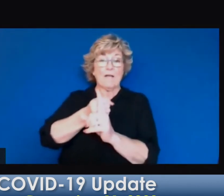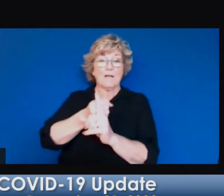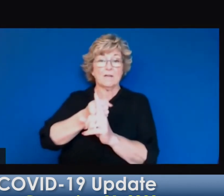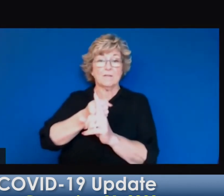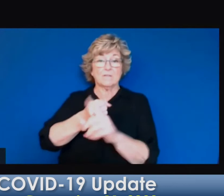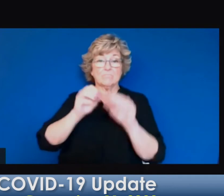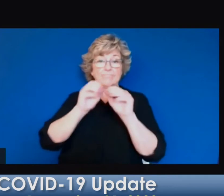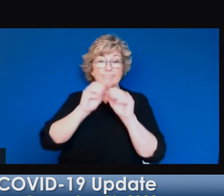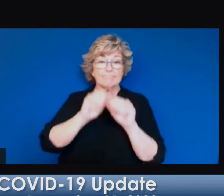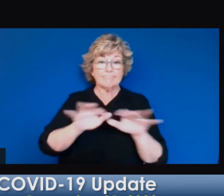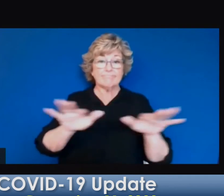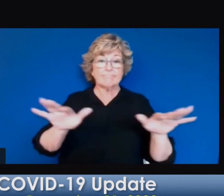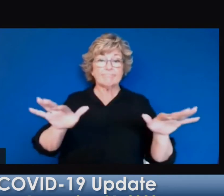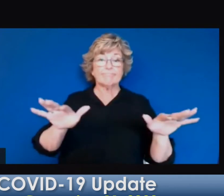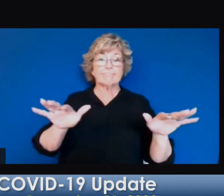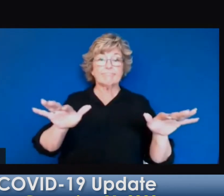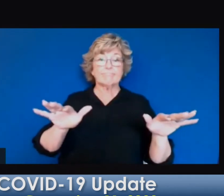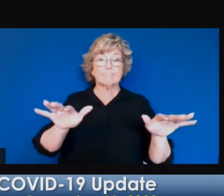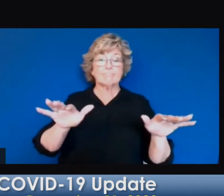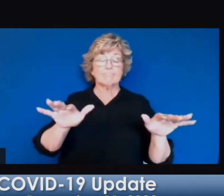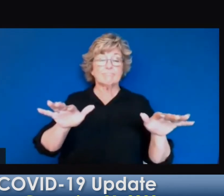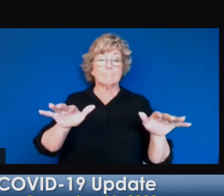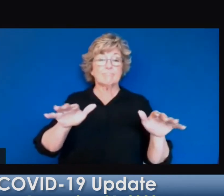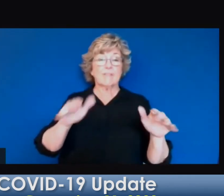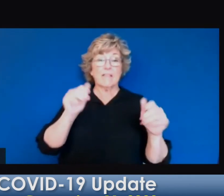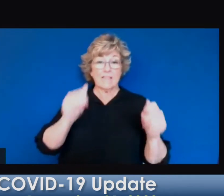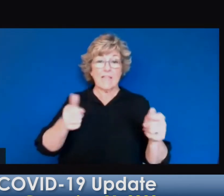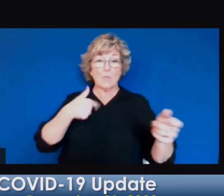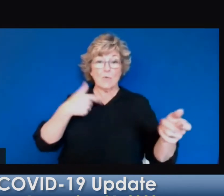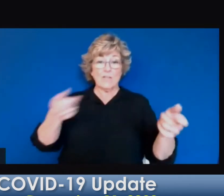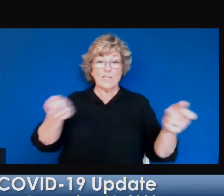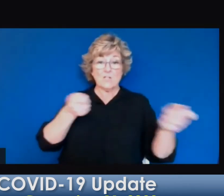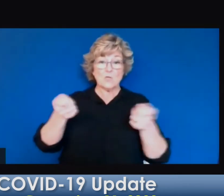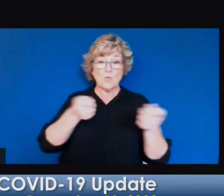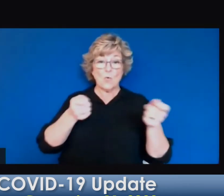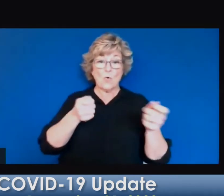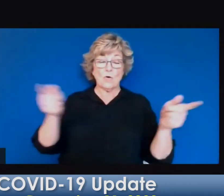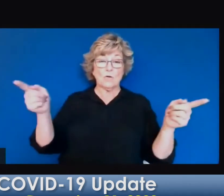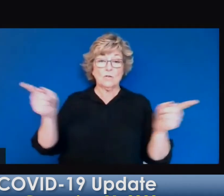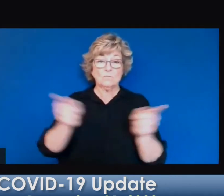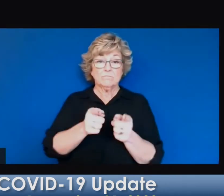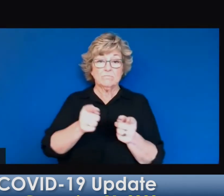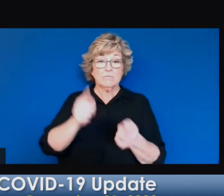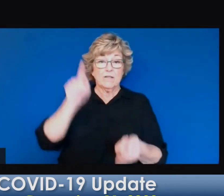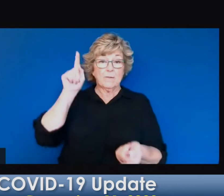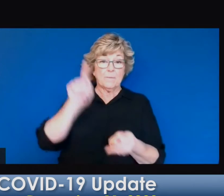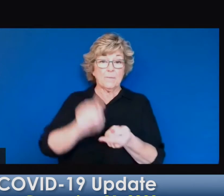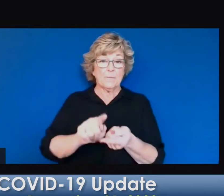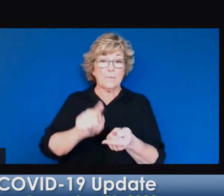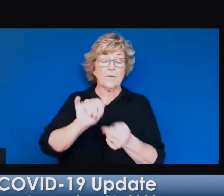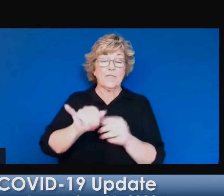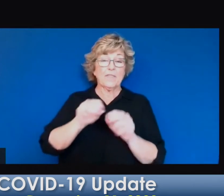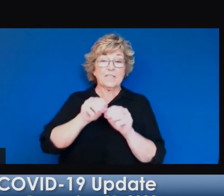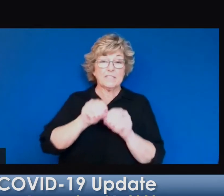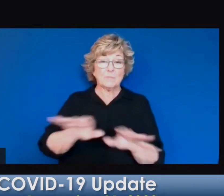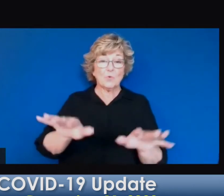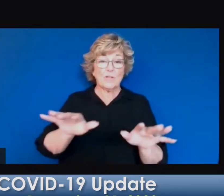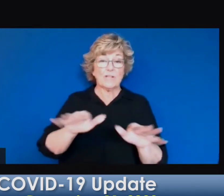broad scale efforts to contain and mitigate the virus as it exists now. And so that is